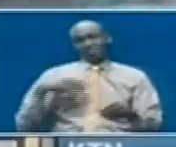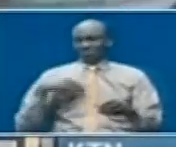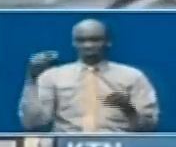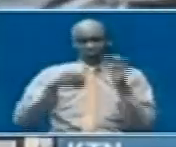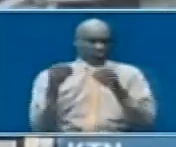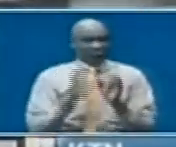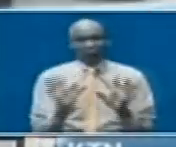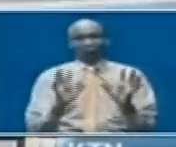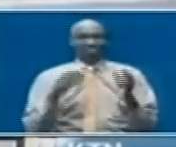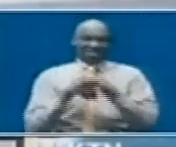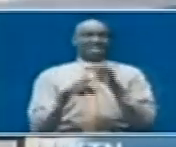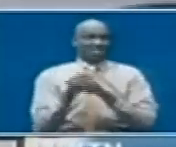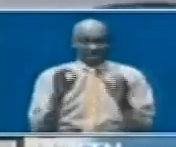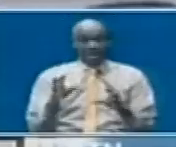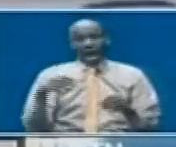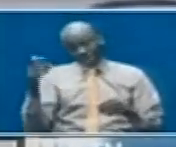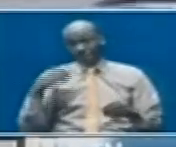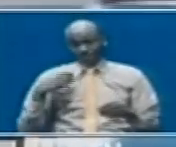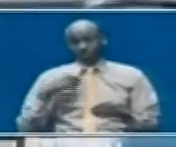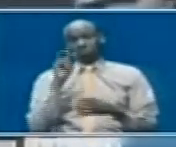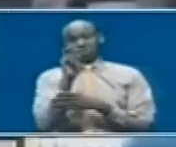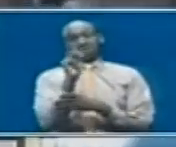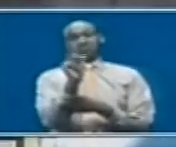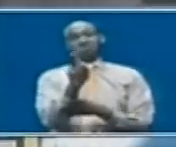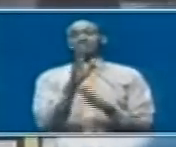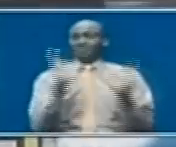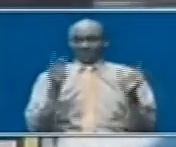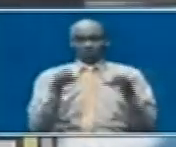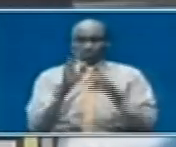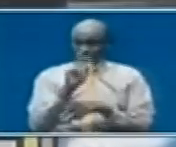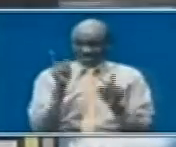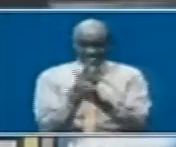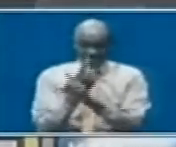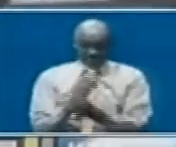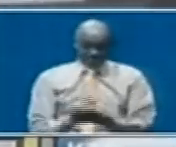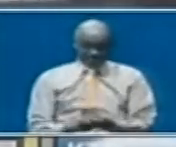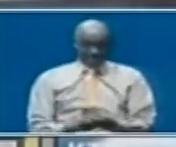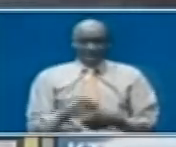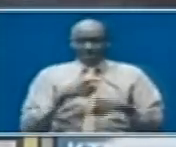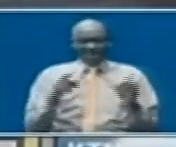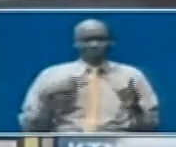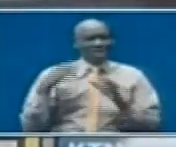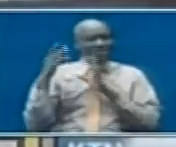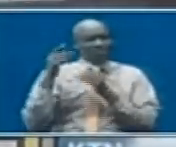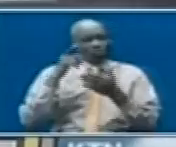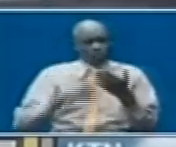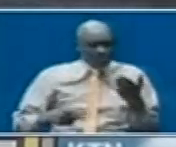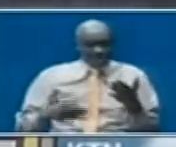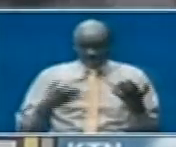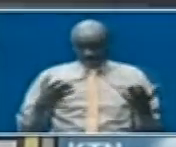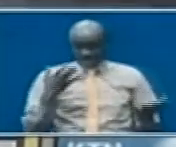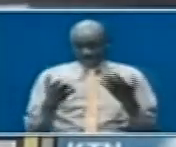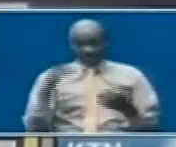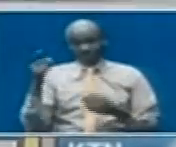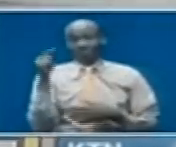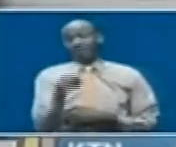to be able to witness this live, or as live as they possibly can. But we do expect to see them at least at the steps of The